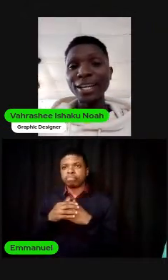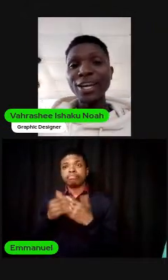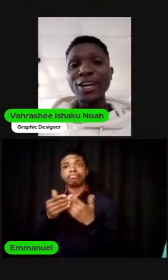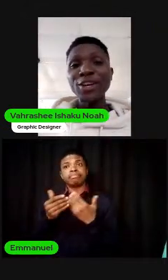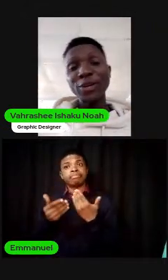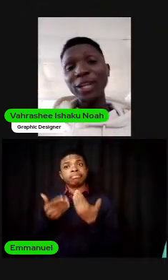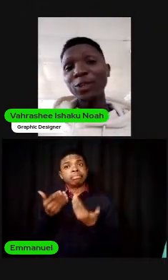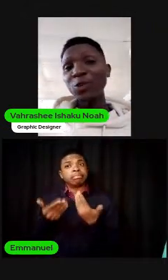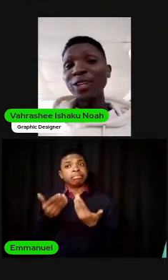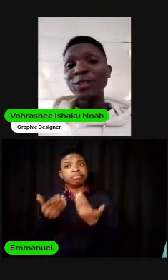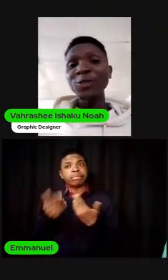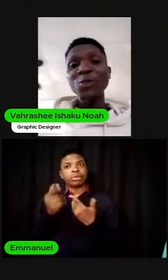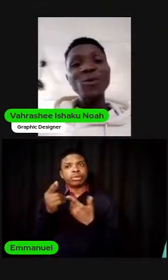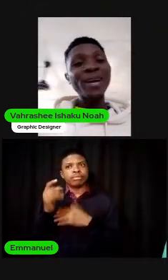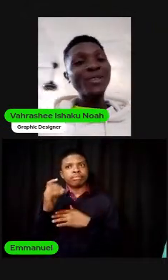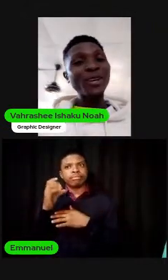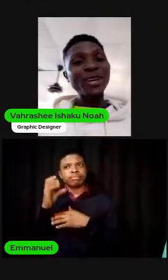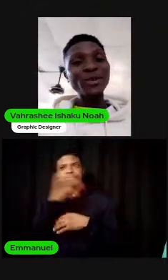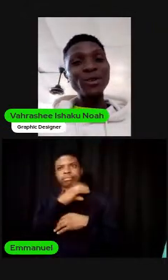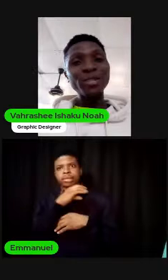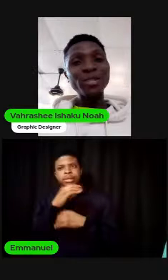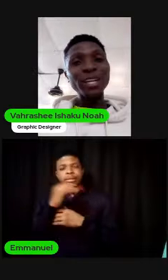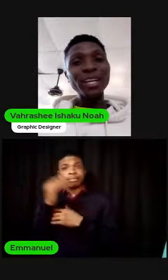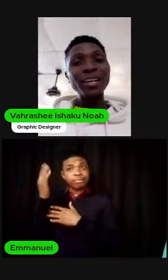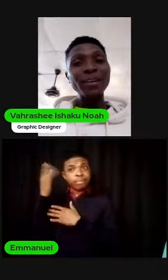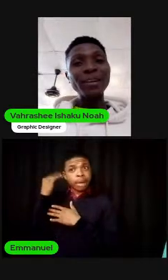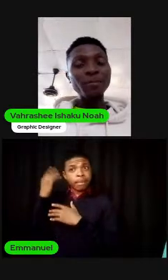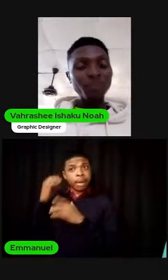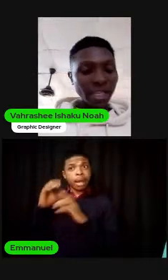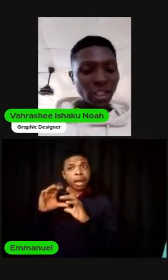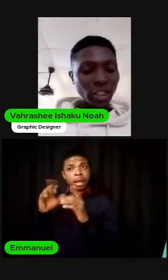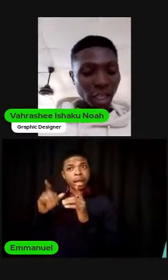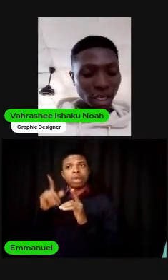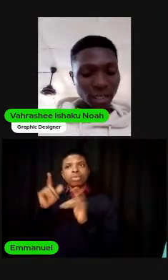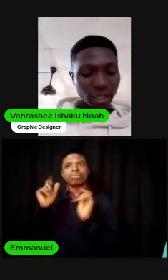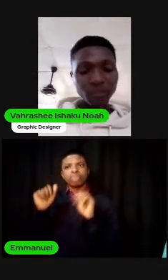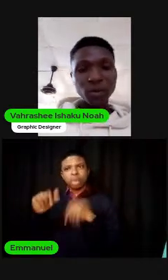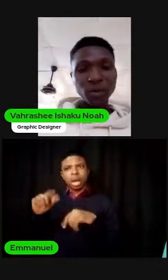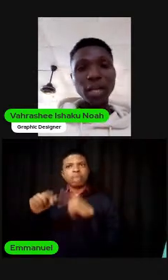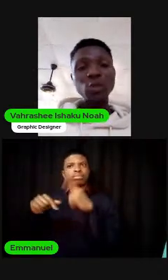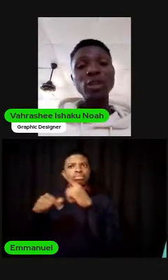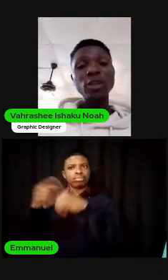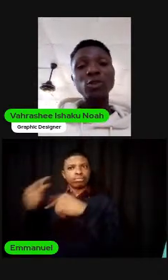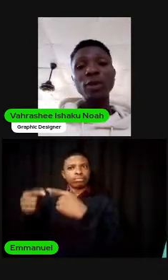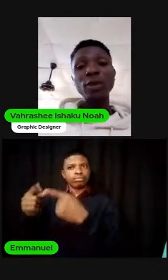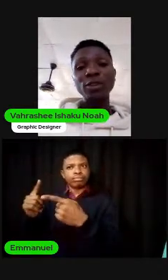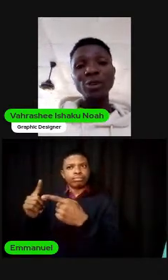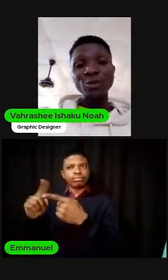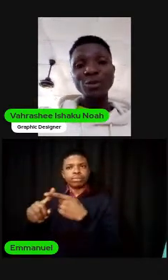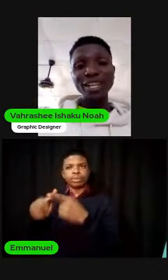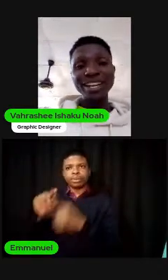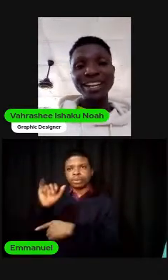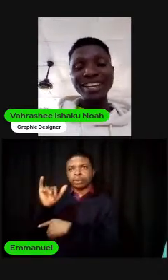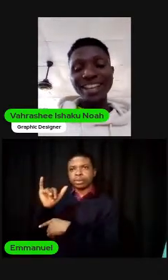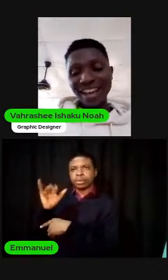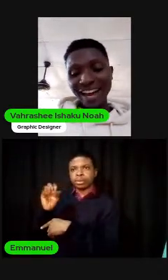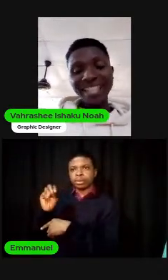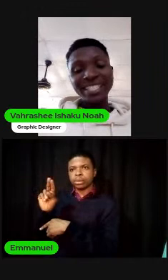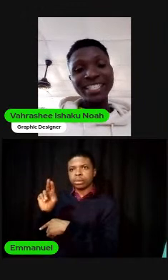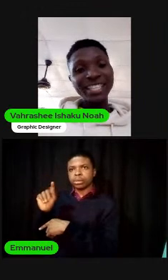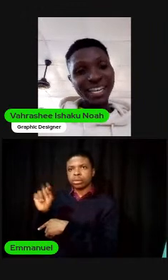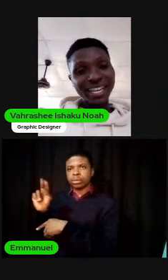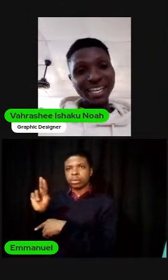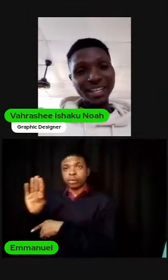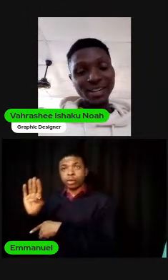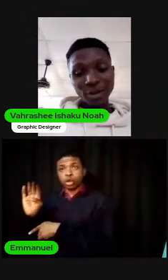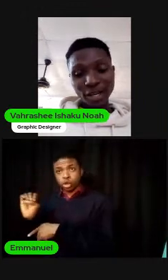class, you can do well to go back to our YouTube channel and check. You can do well to go back to our YouTube channel